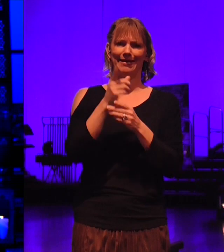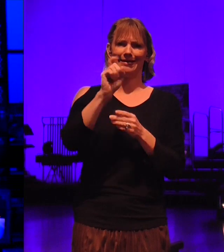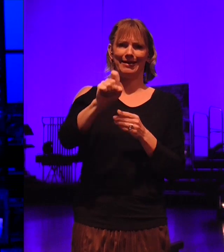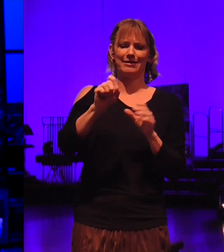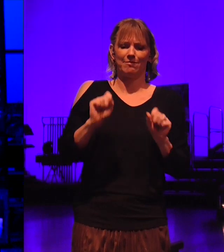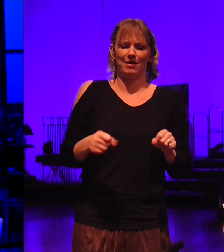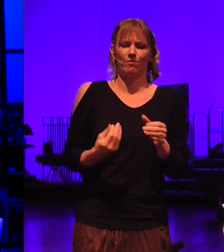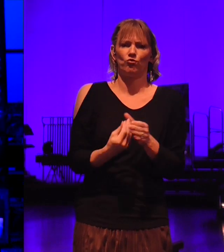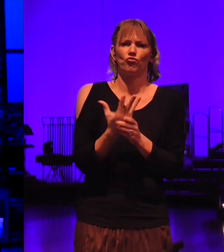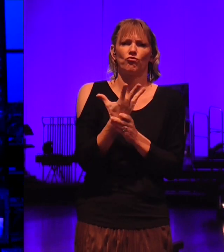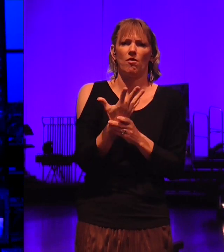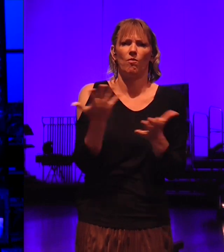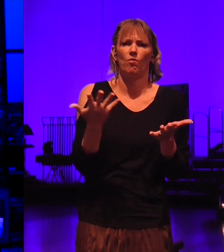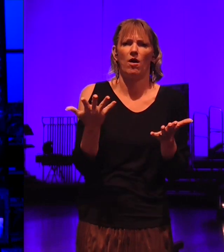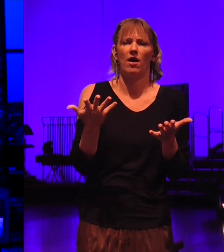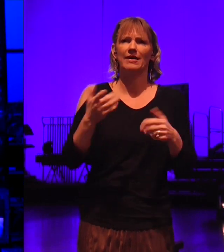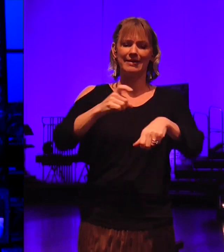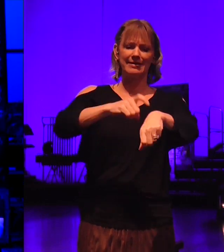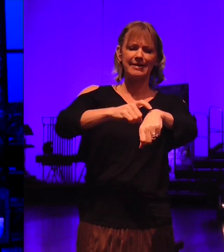What is the time that it takes?